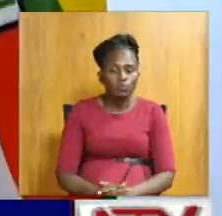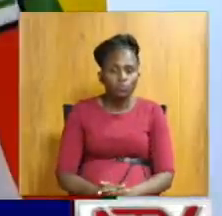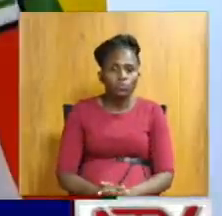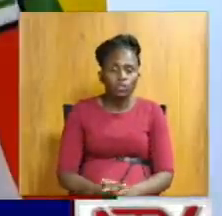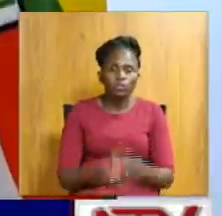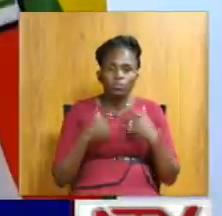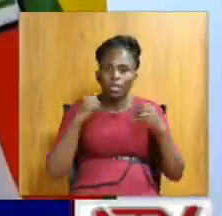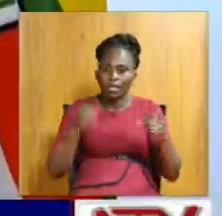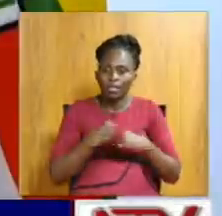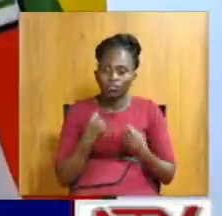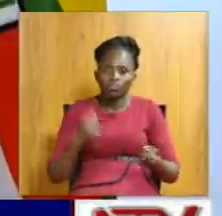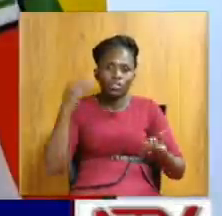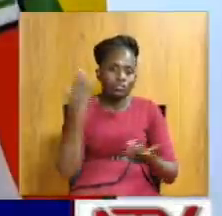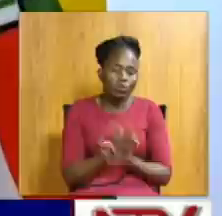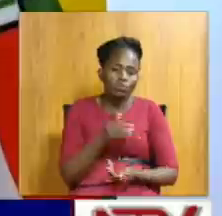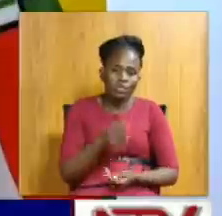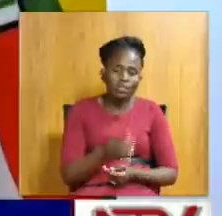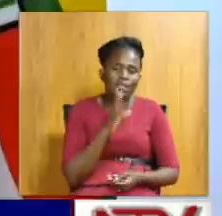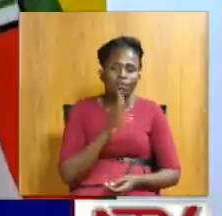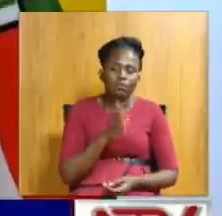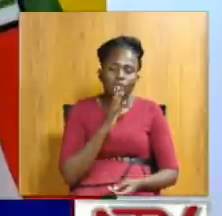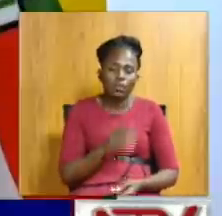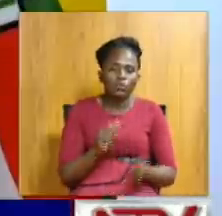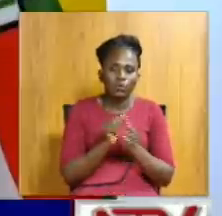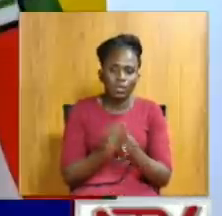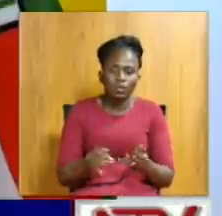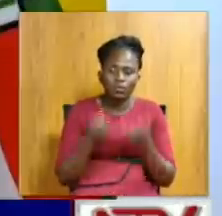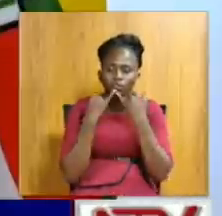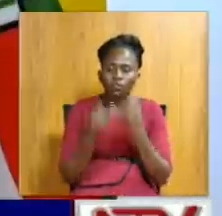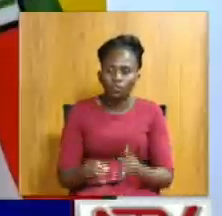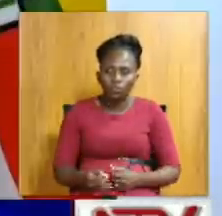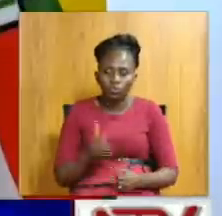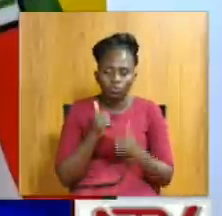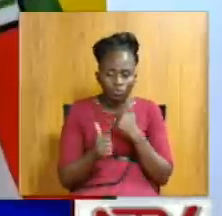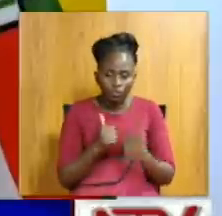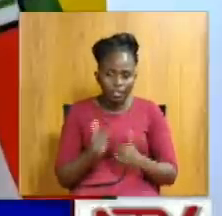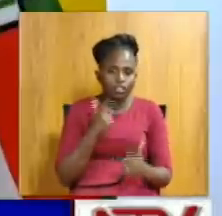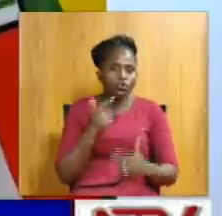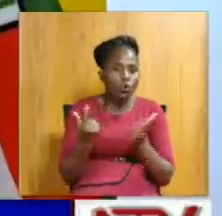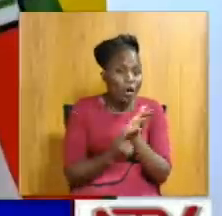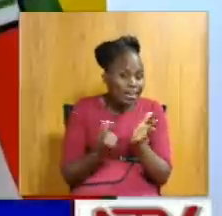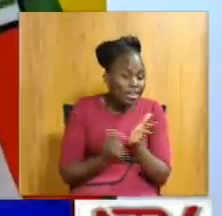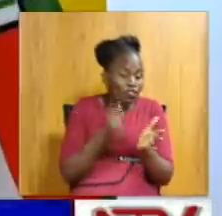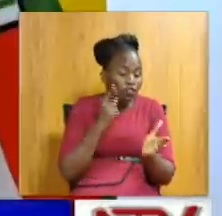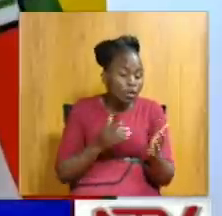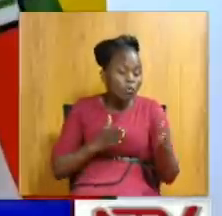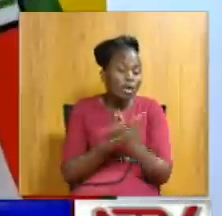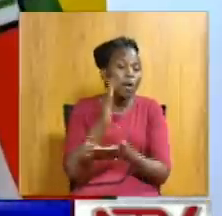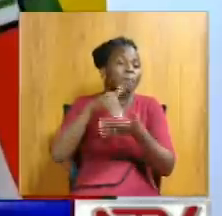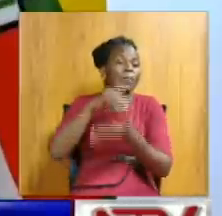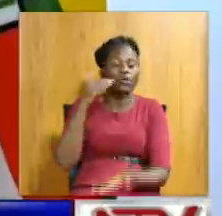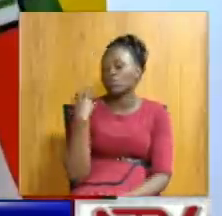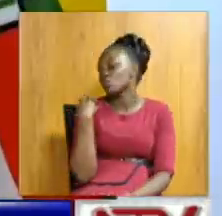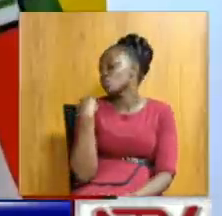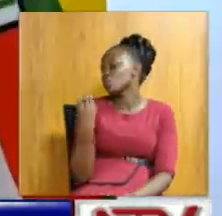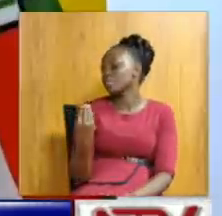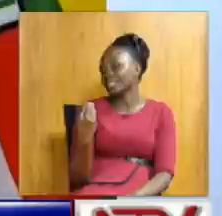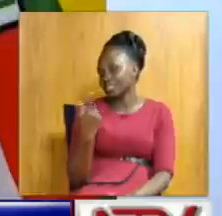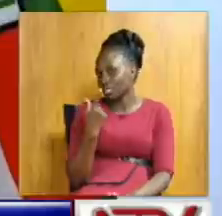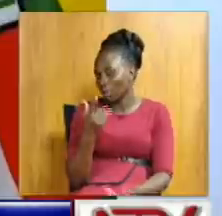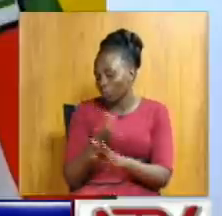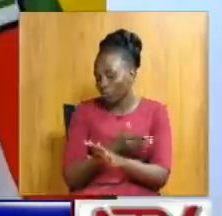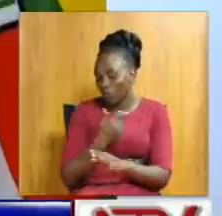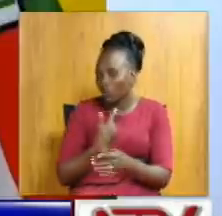I cannot end this address without highlighting for the Ugandans the little comedy that was played out recently when